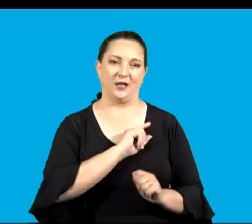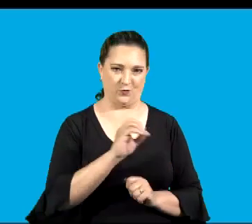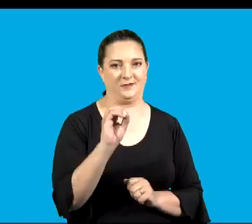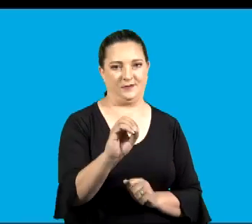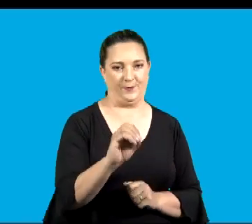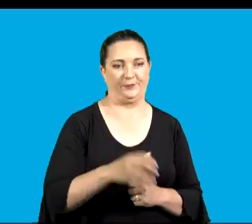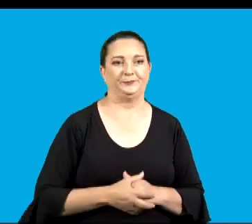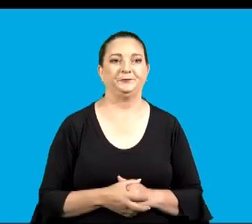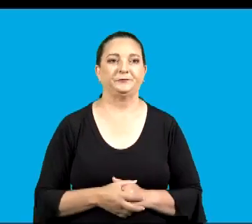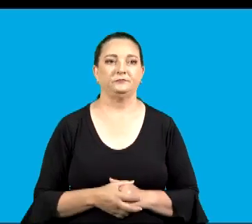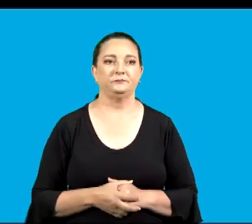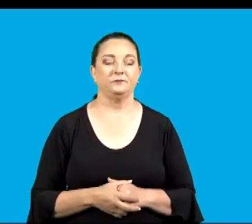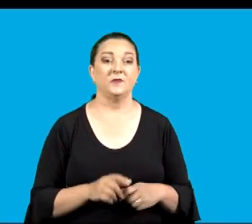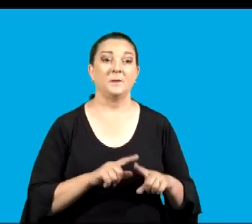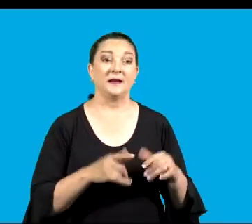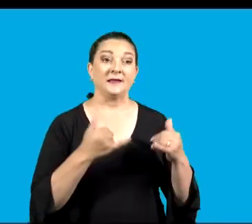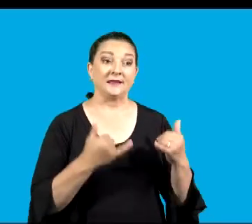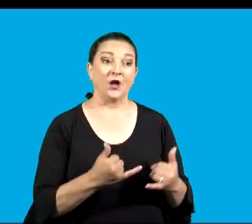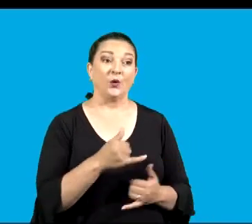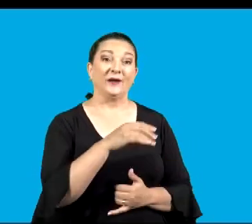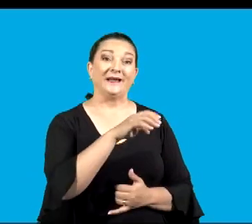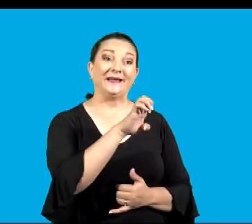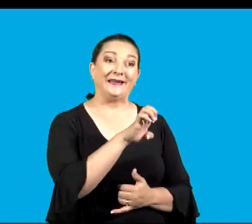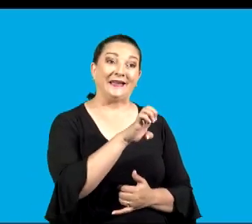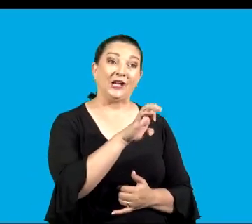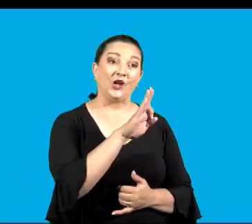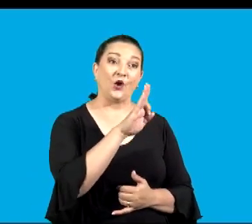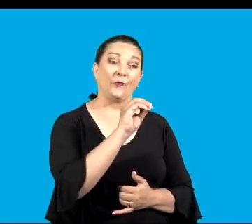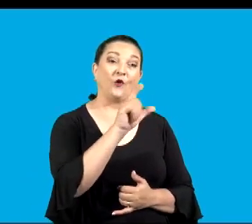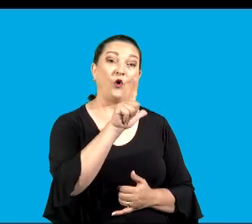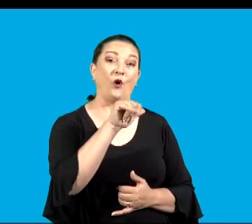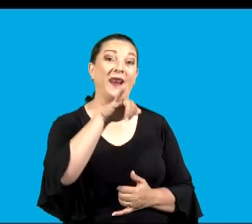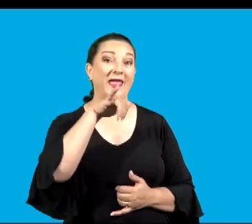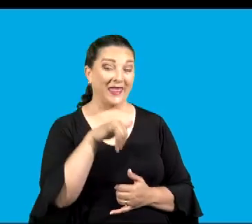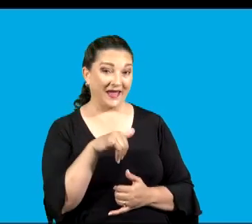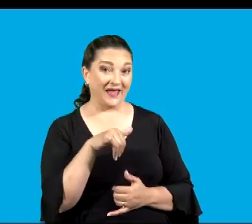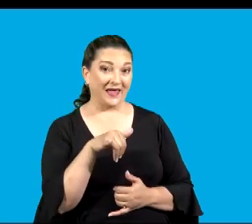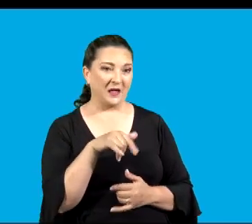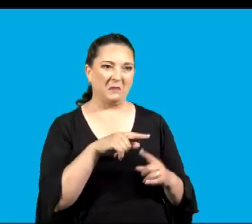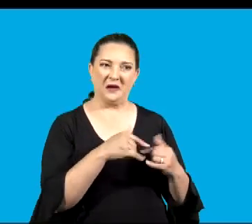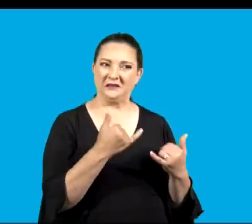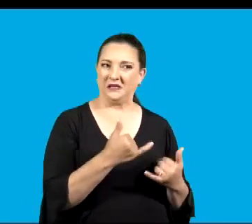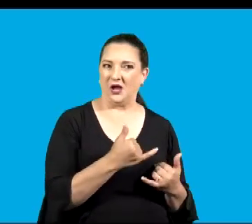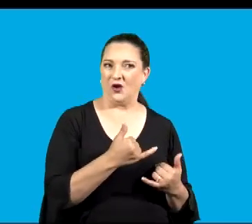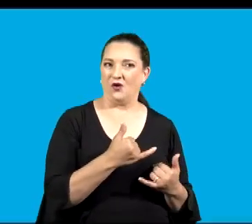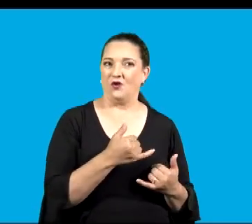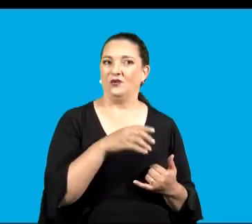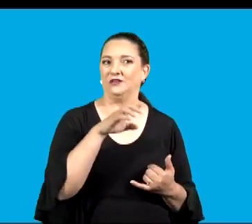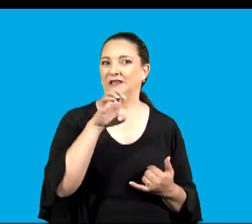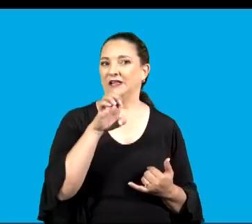now. This was by E. Foley, but we recorded it in E. Foggs, and you don't see Foggs here, but we